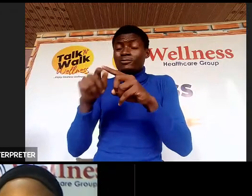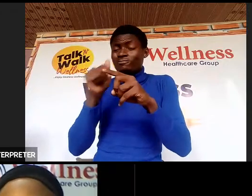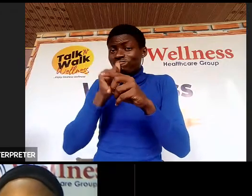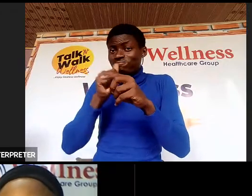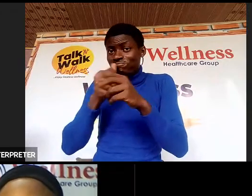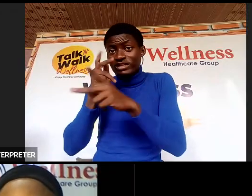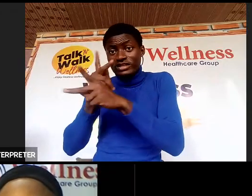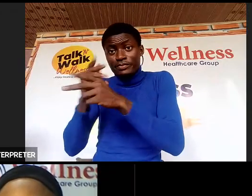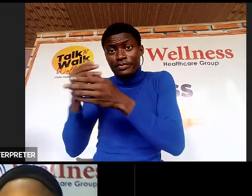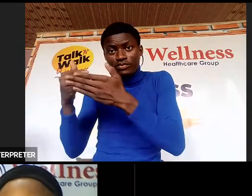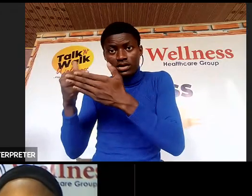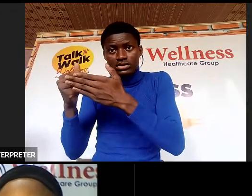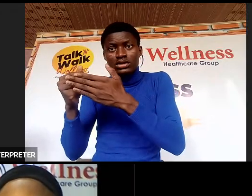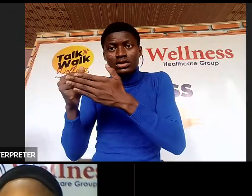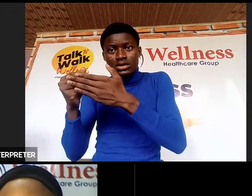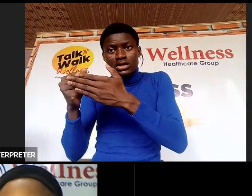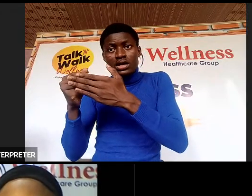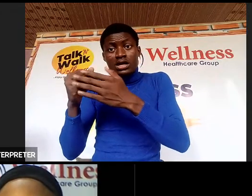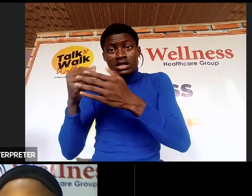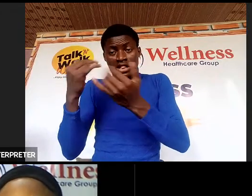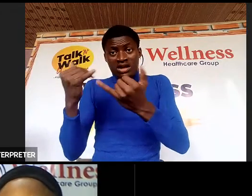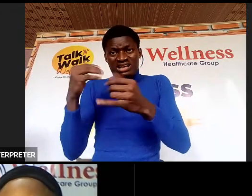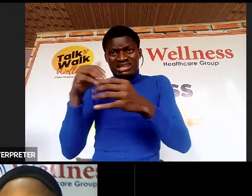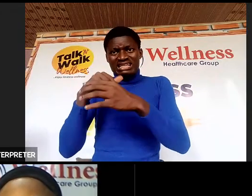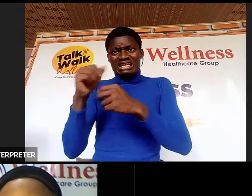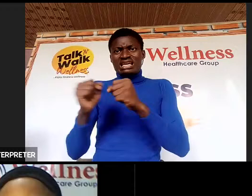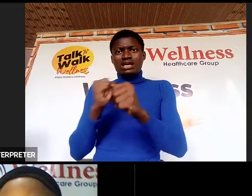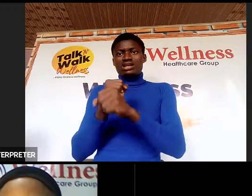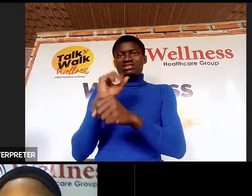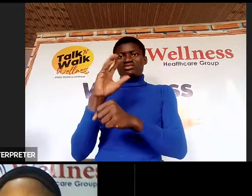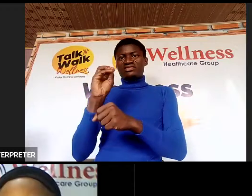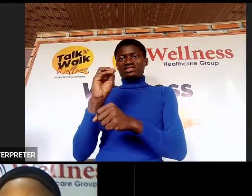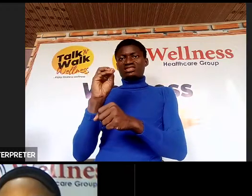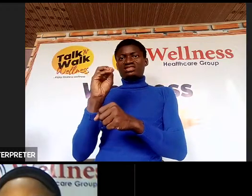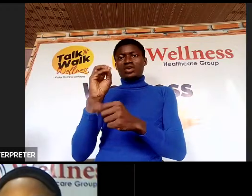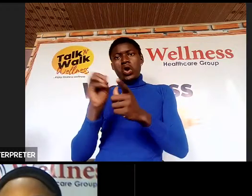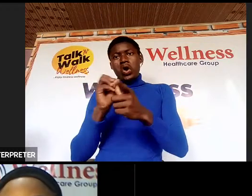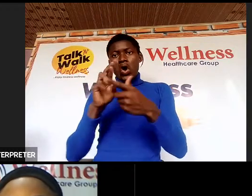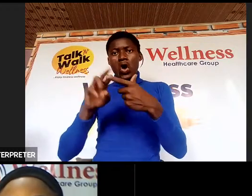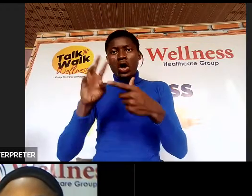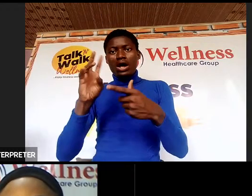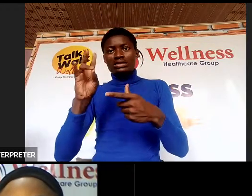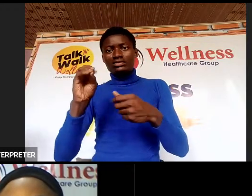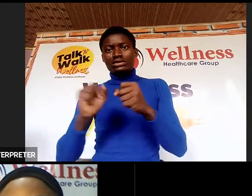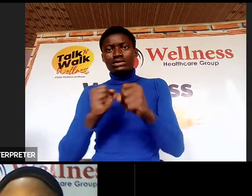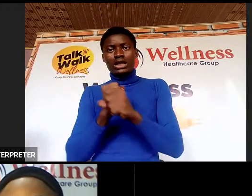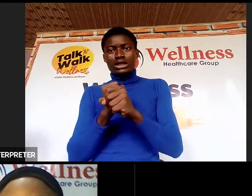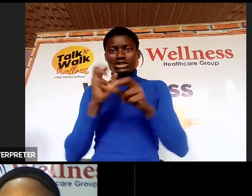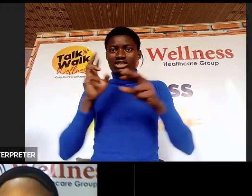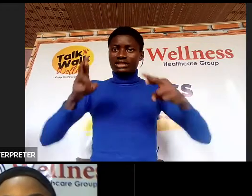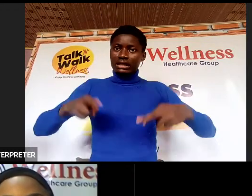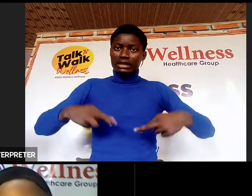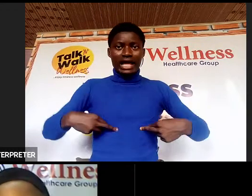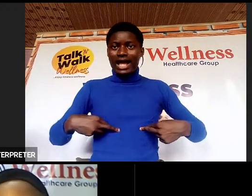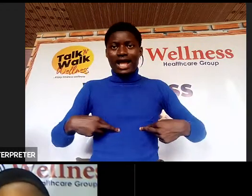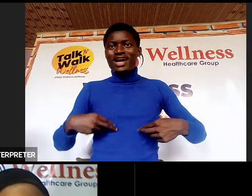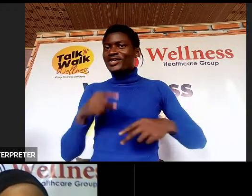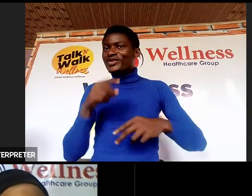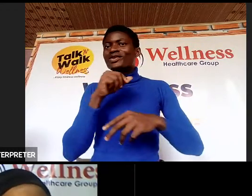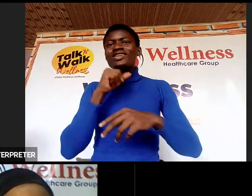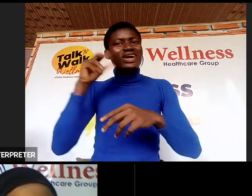happen. It has to be something that I think you asked me that question. I don't think I answered that. When do you have to start saving? To me, yesterday.